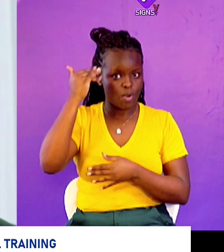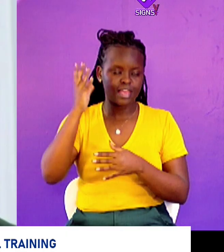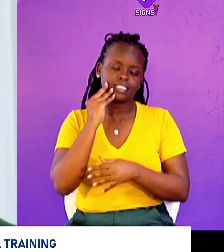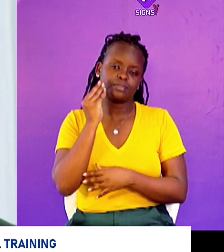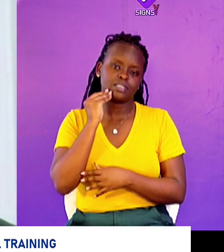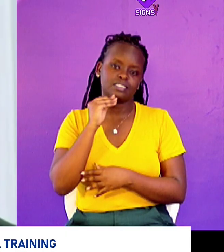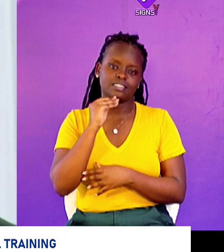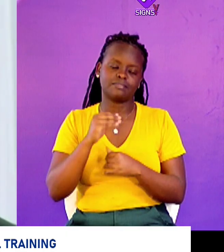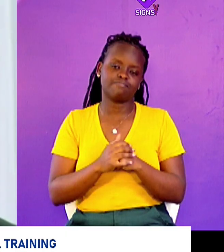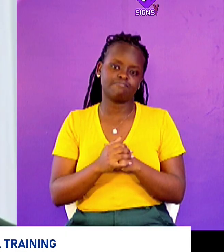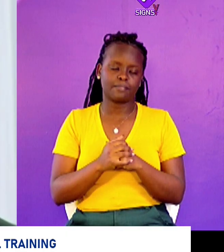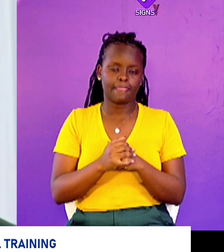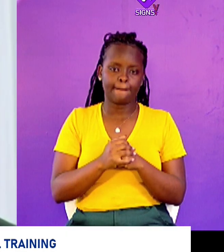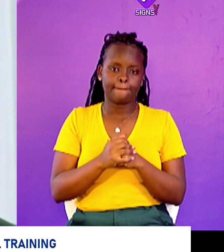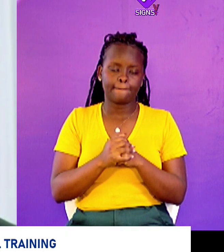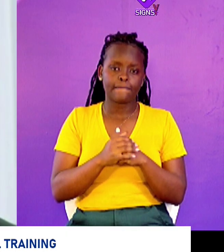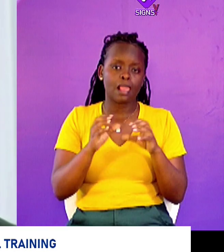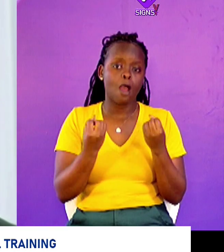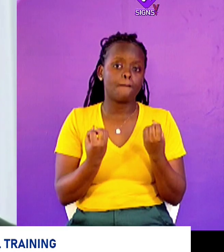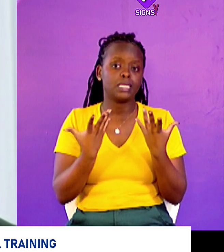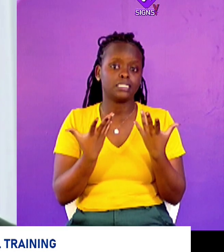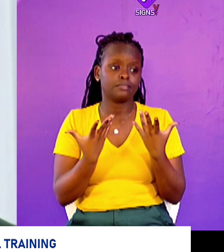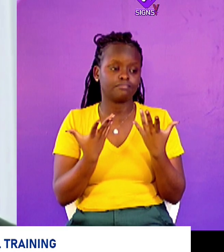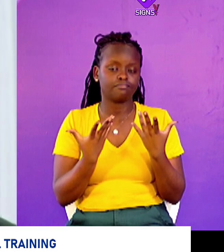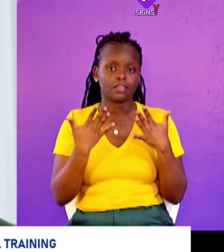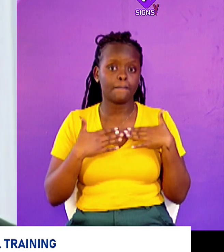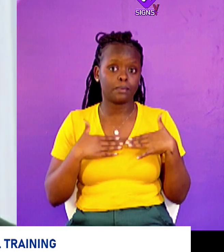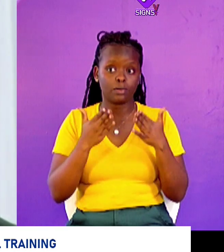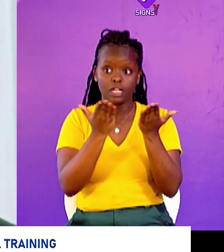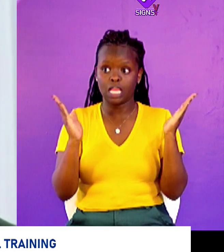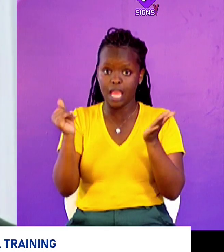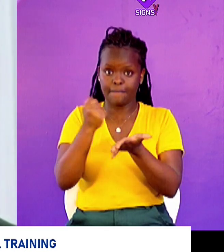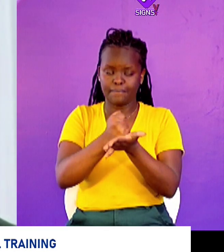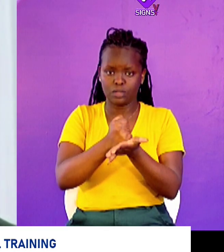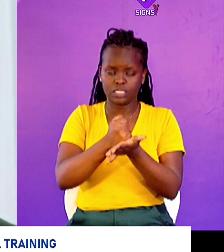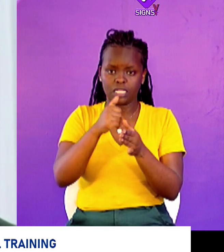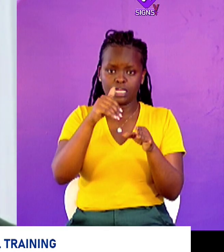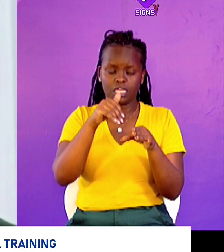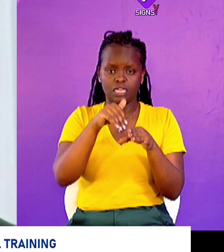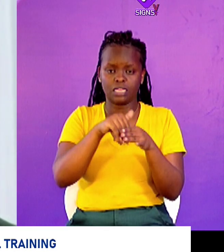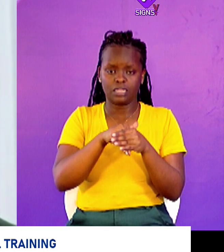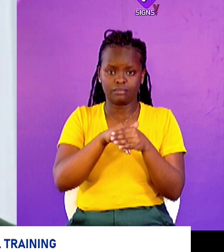of Jukwa. How many people here were employed in 20?